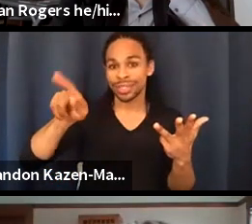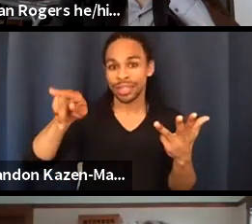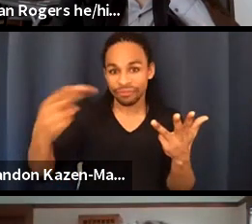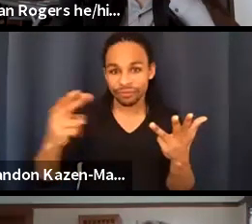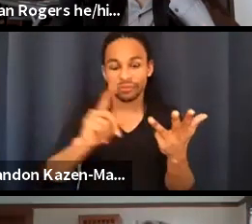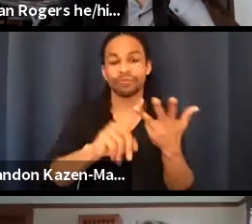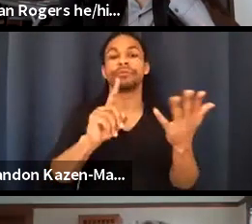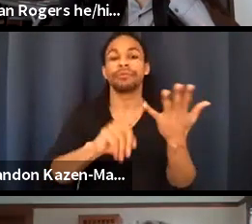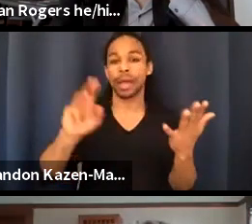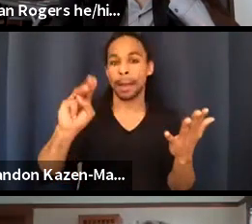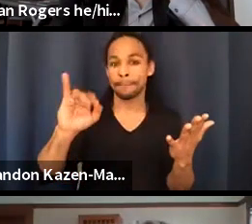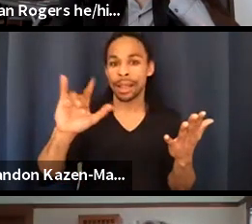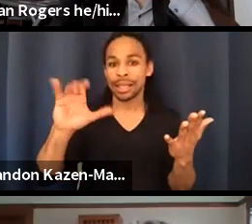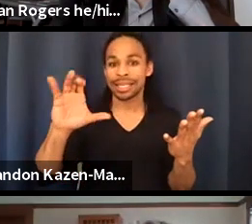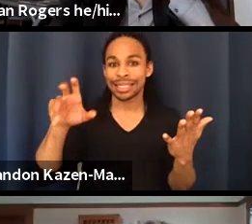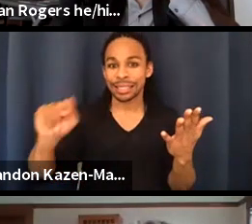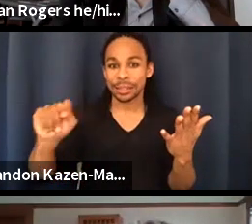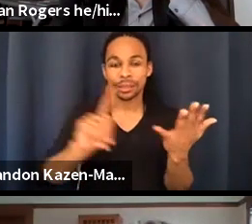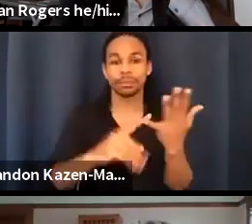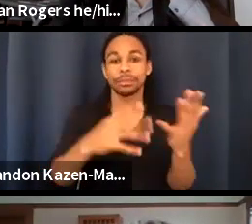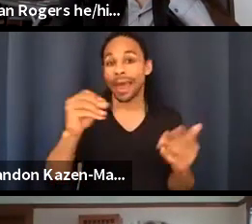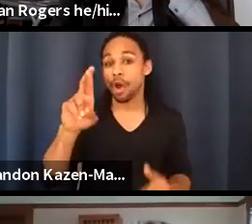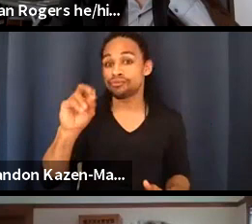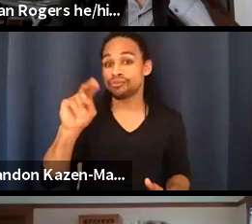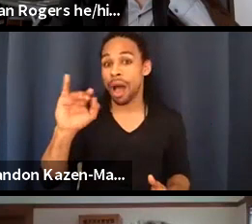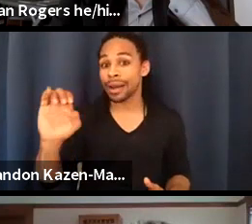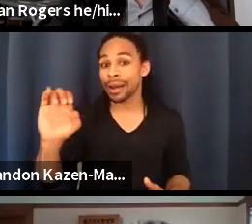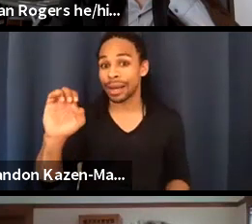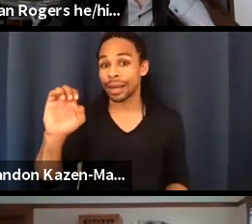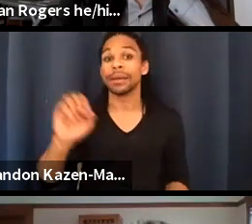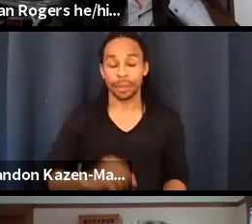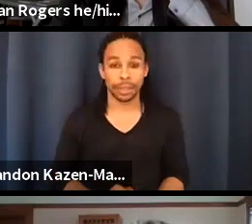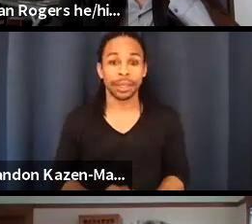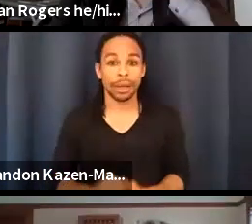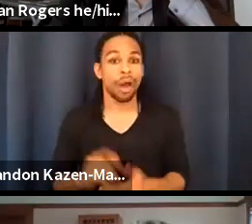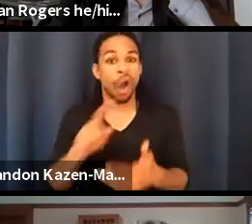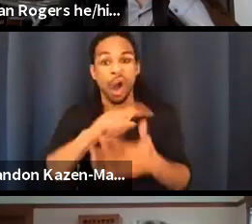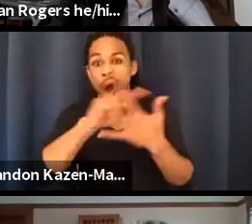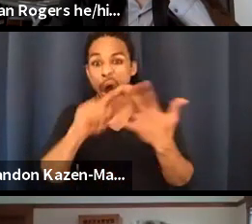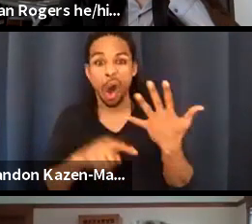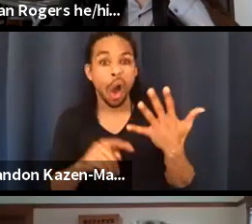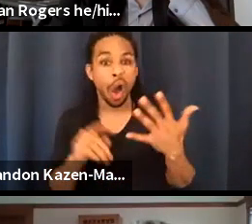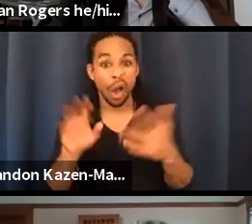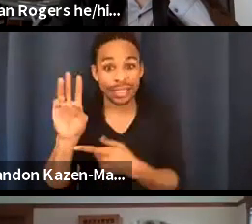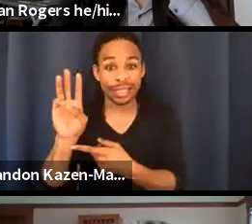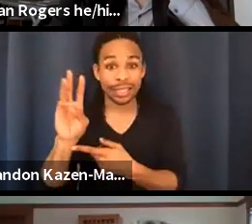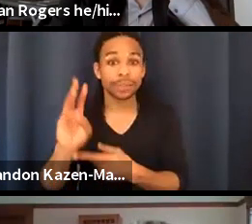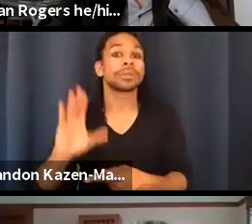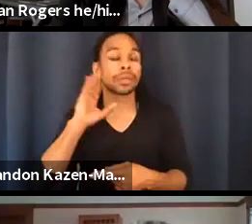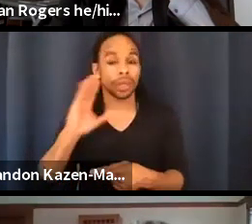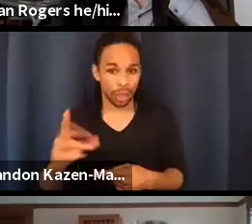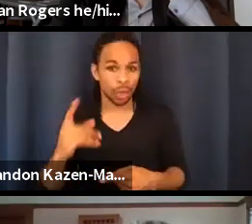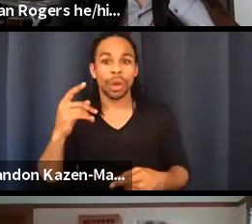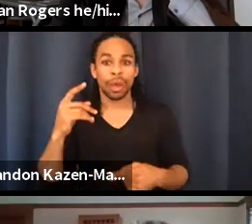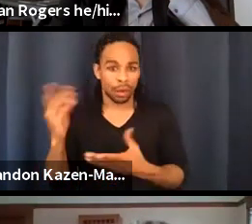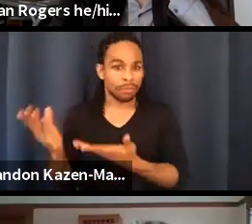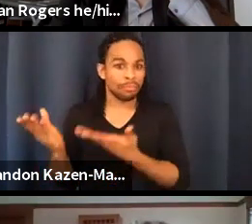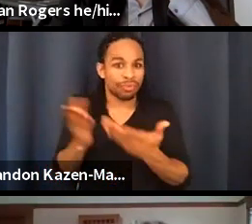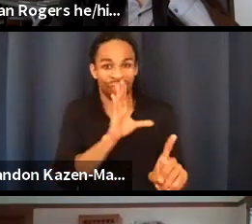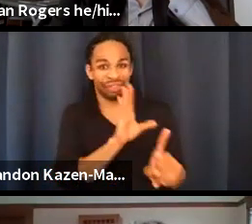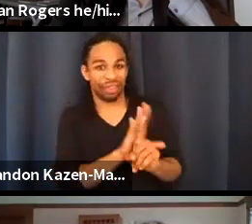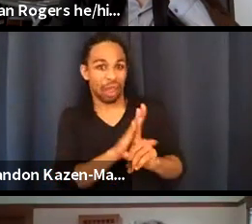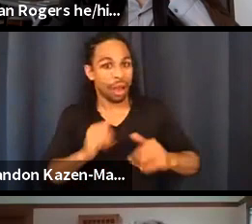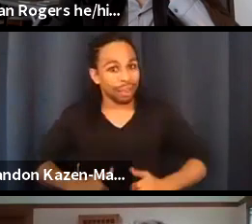Pinoy. All will bring their observations, reflections, and lived experiences to tonight's Real